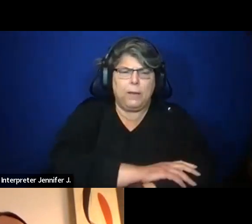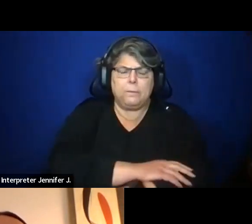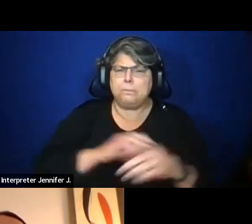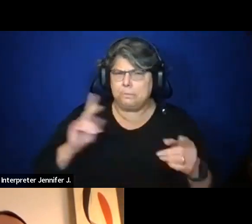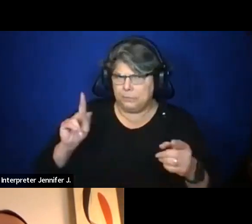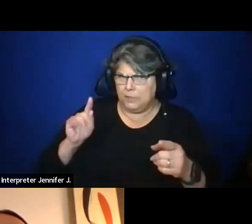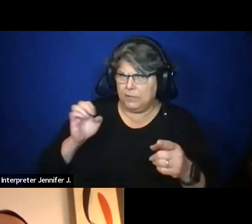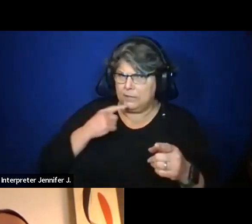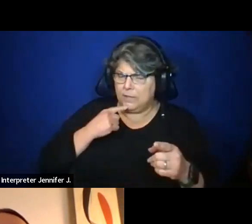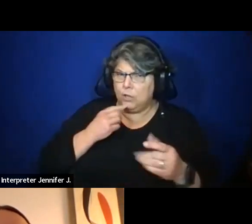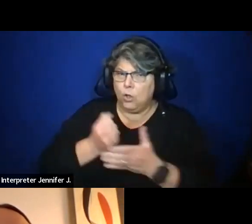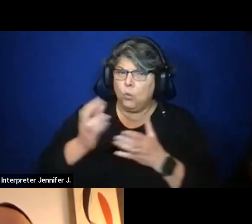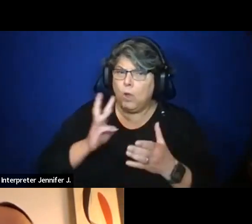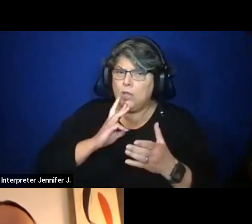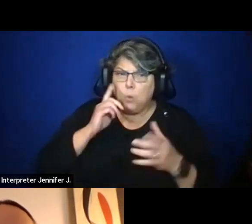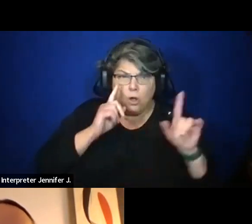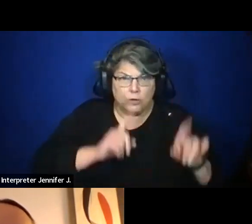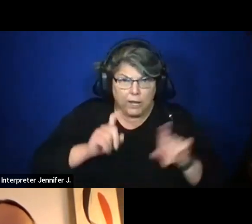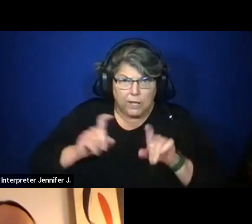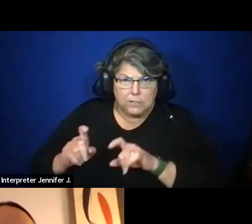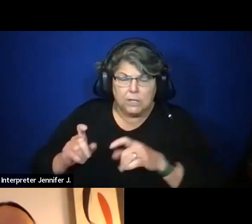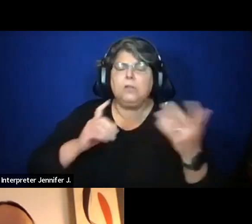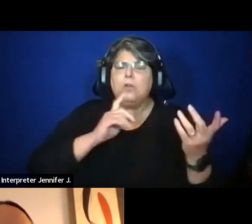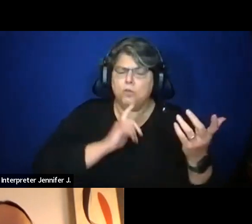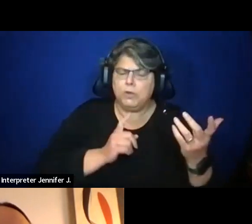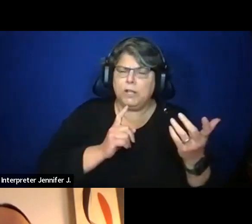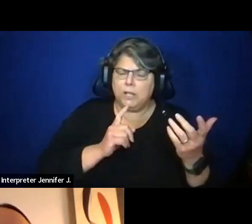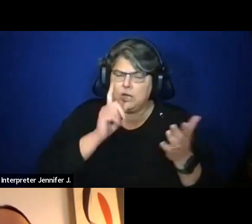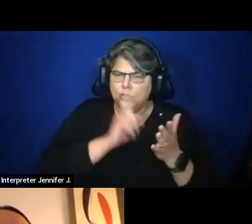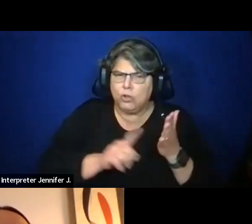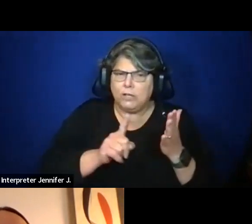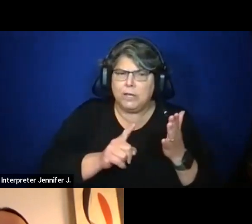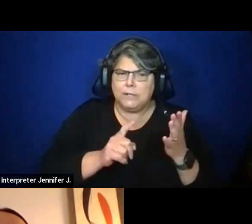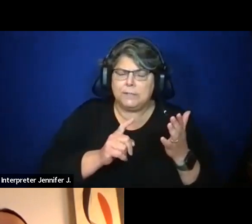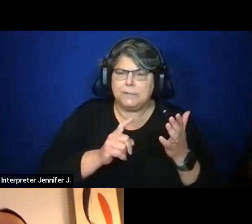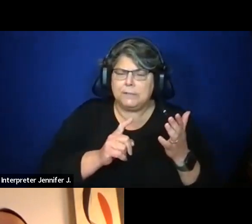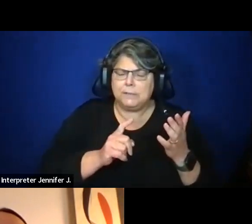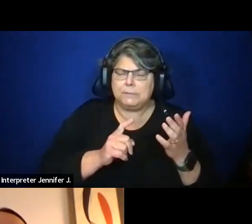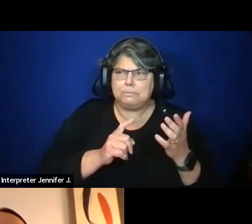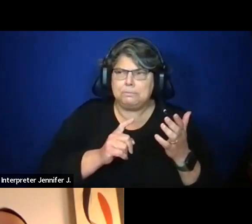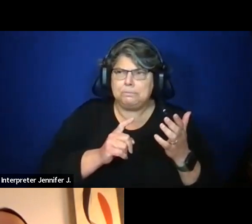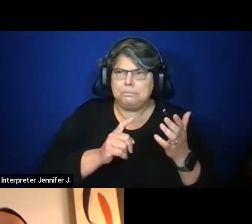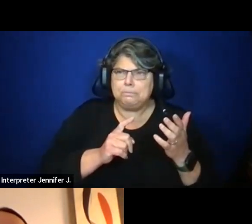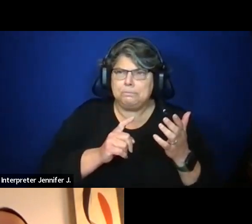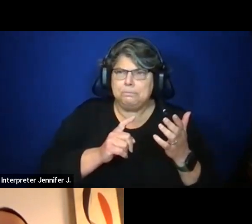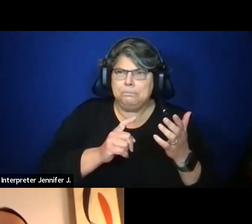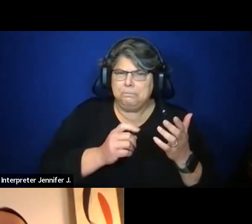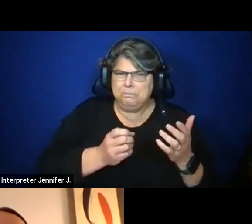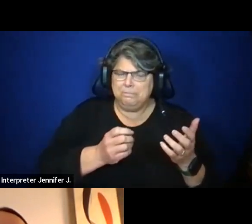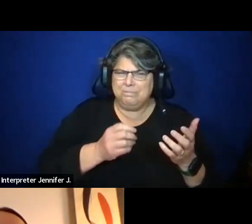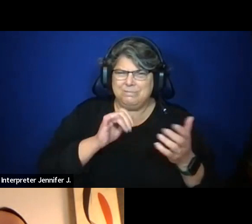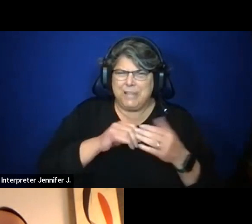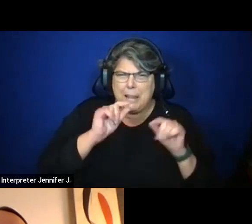So the wastewater surveillance is really looking at kind of like particles of the illness